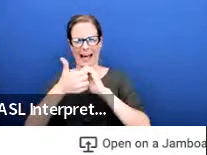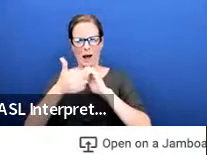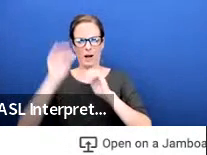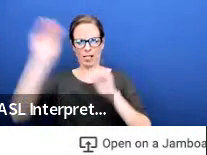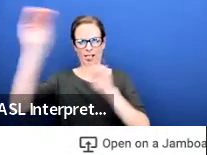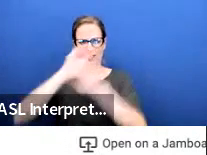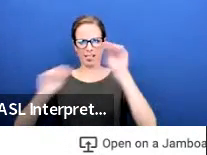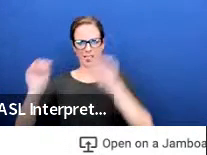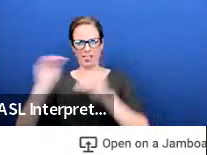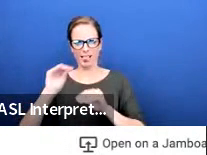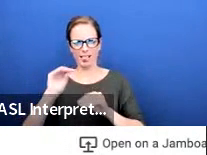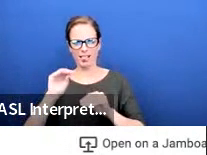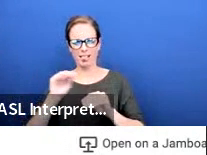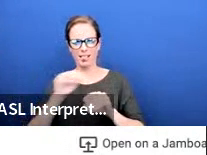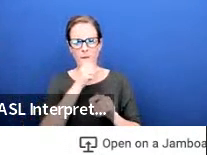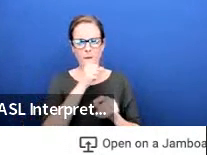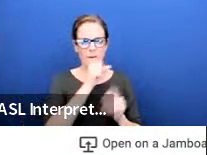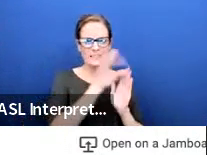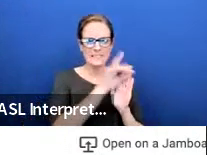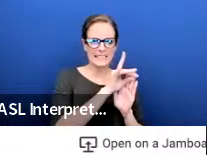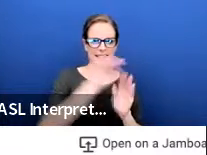of thinking about how